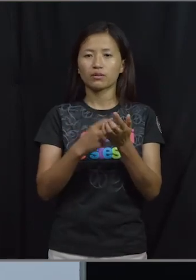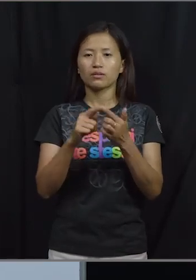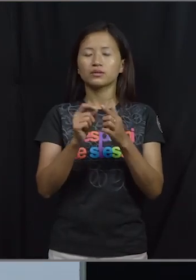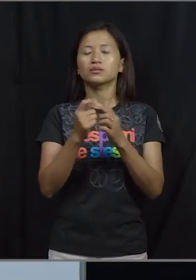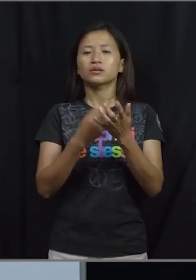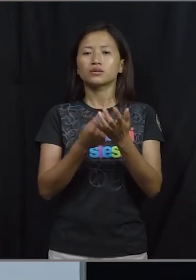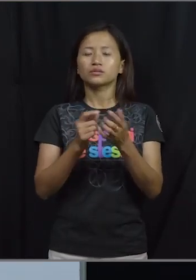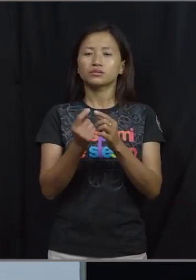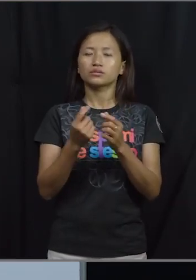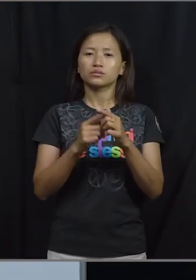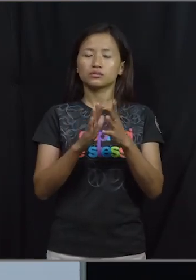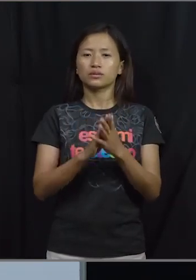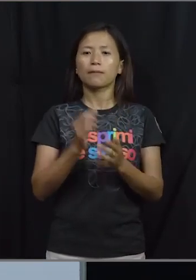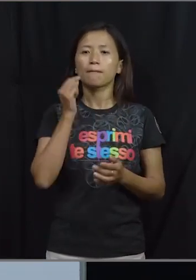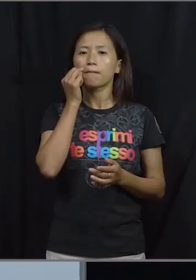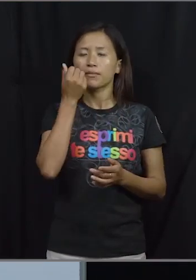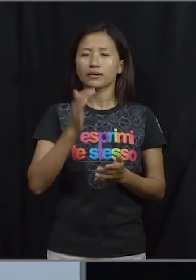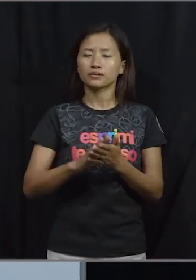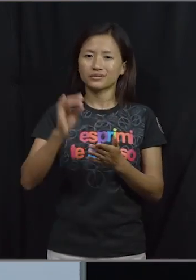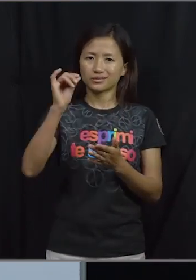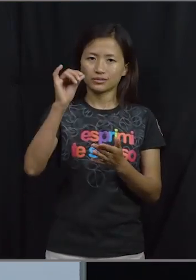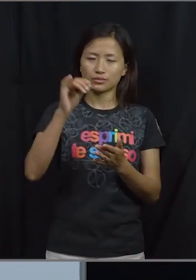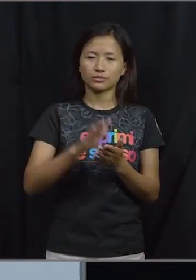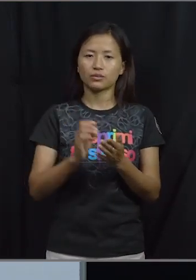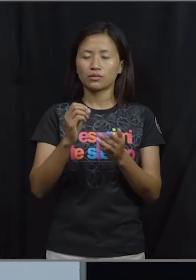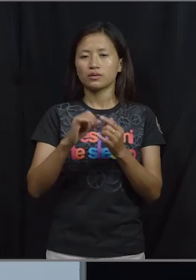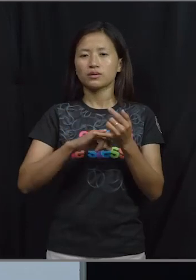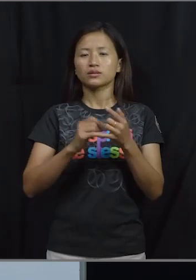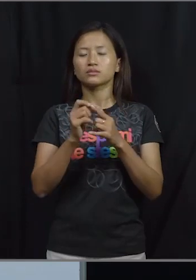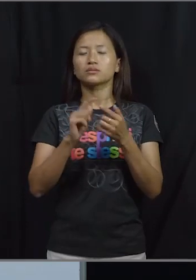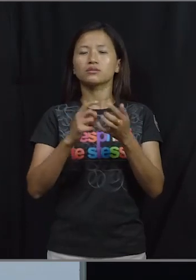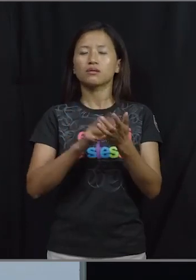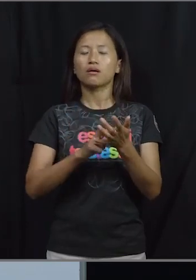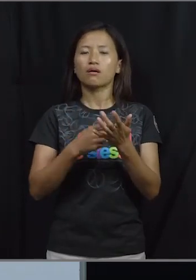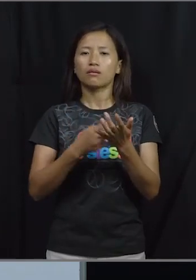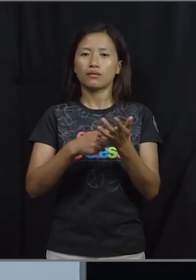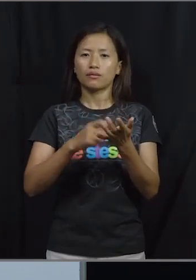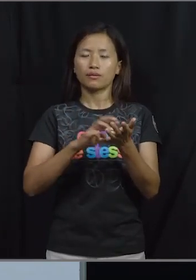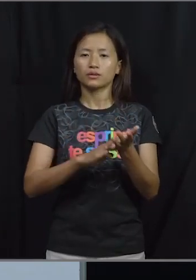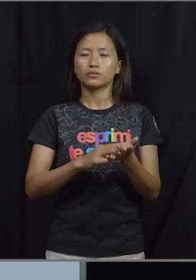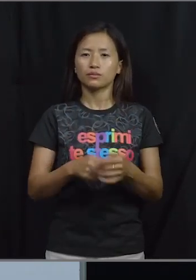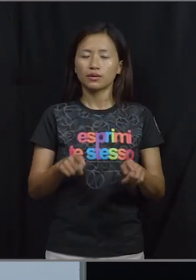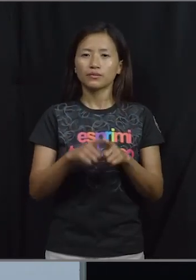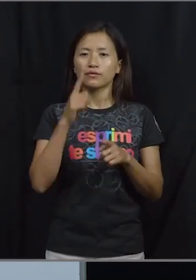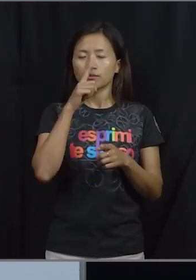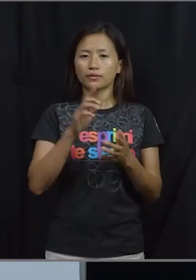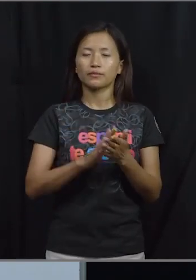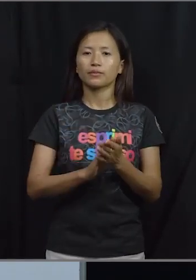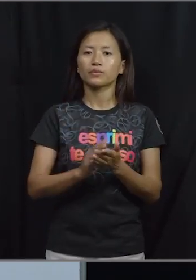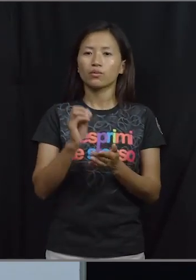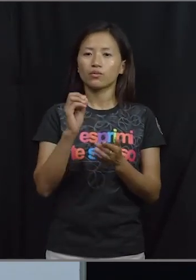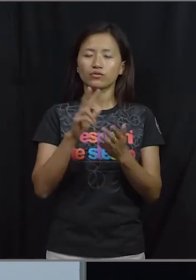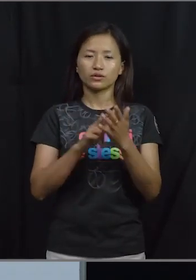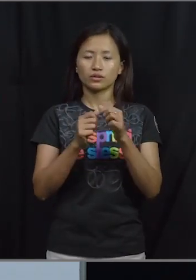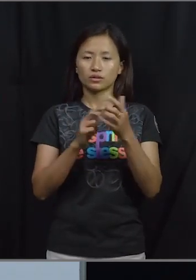the male sperm and the female ovum will meet together and reproduction will happen